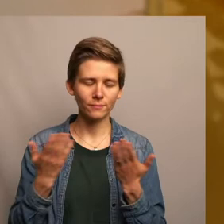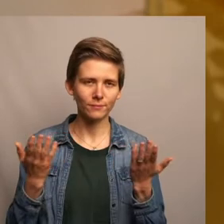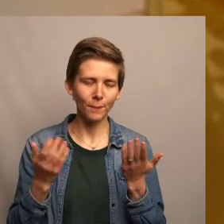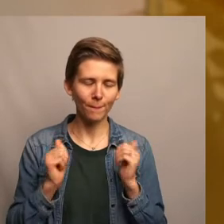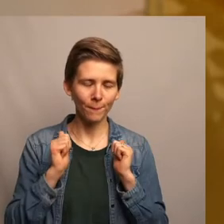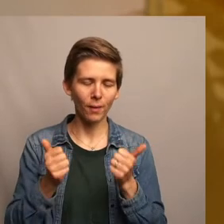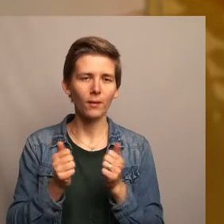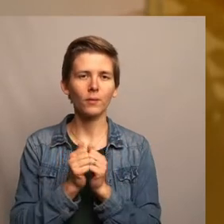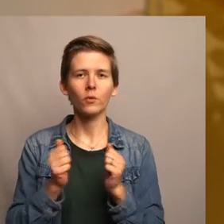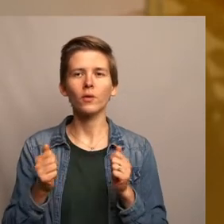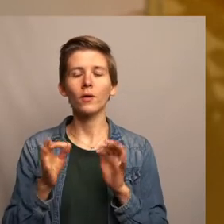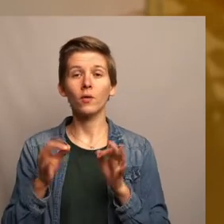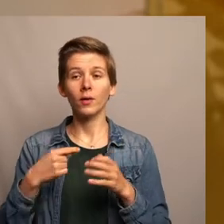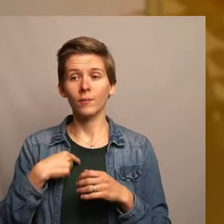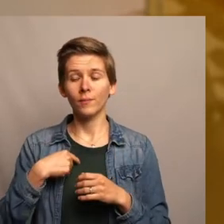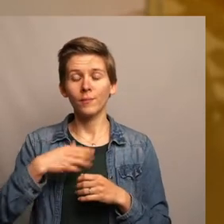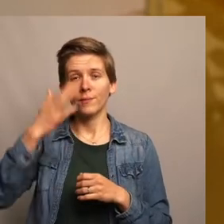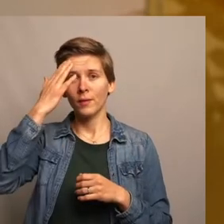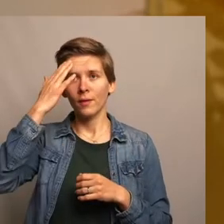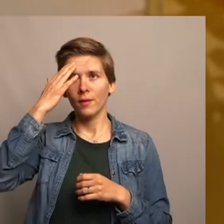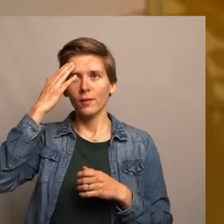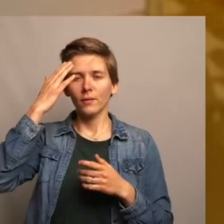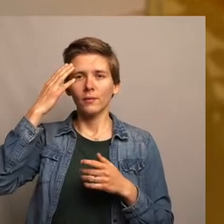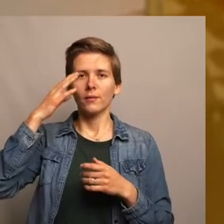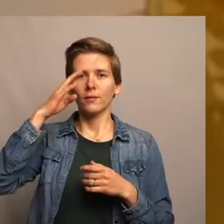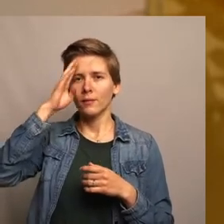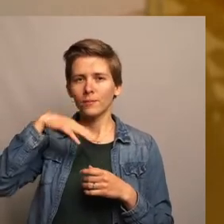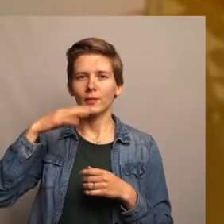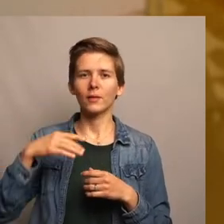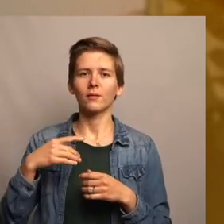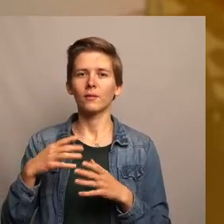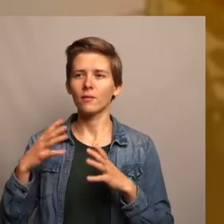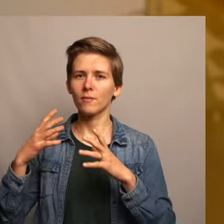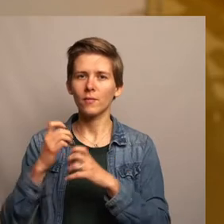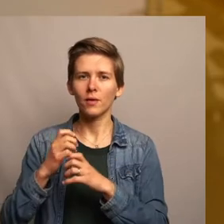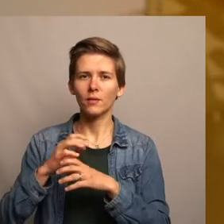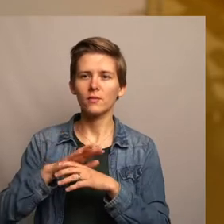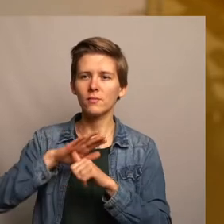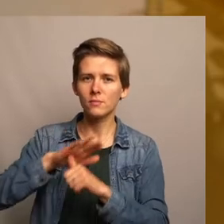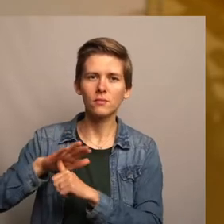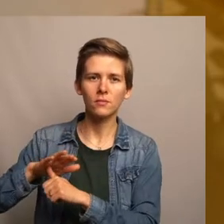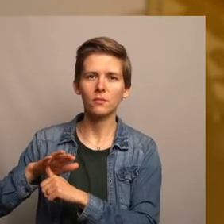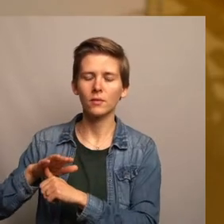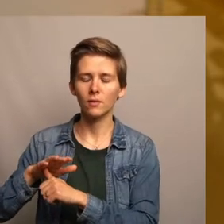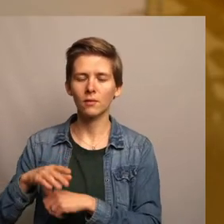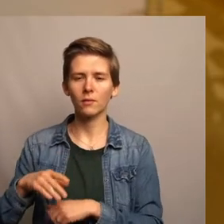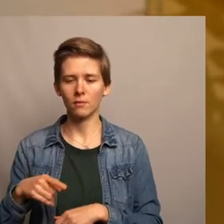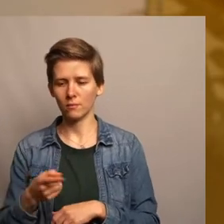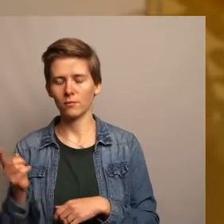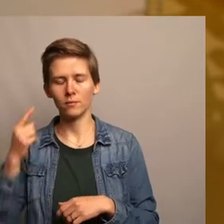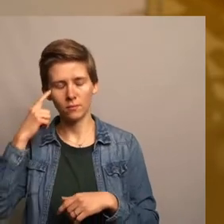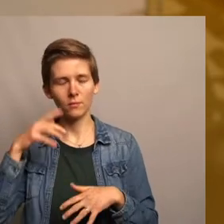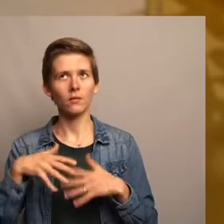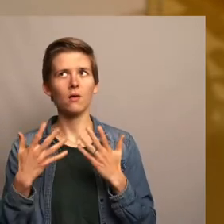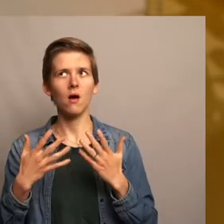person always put on a marginalized, and then you realize that you actually have power. And I don't know what